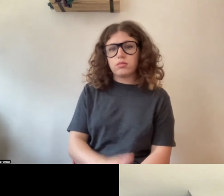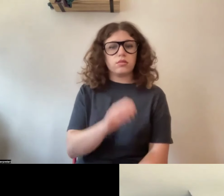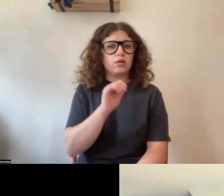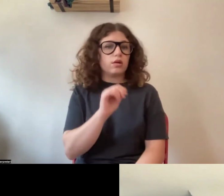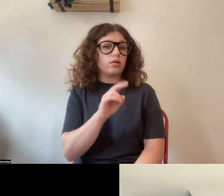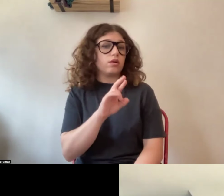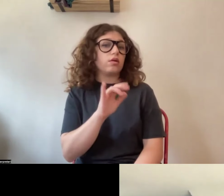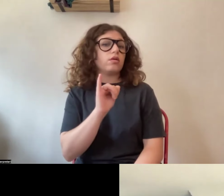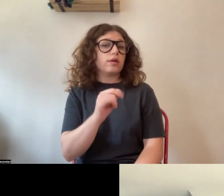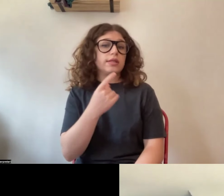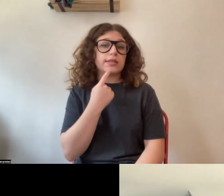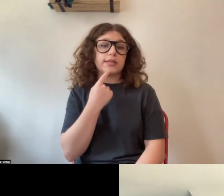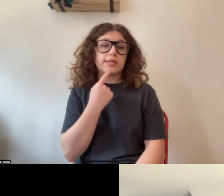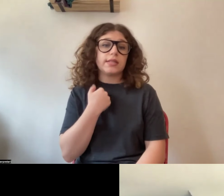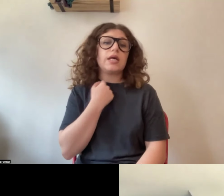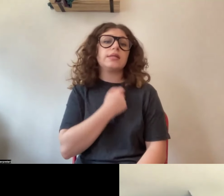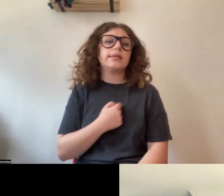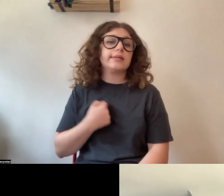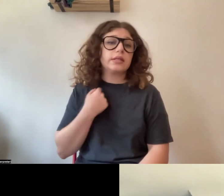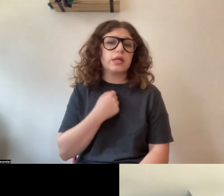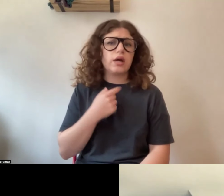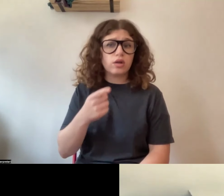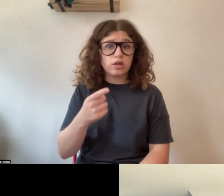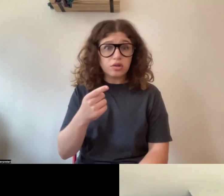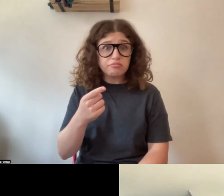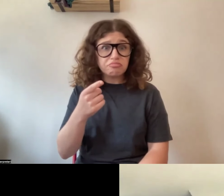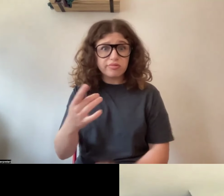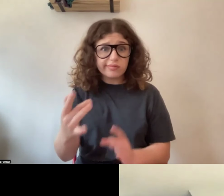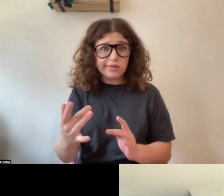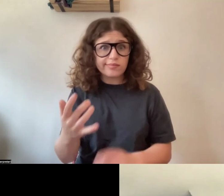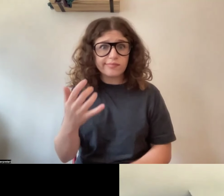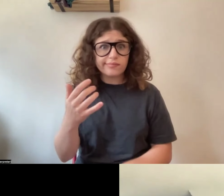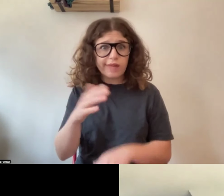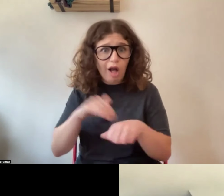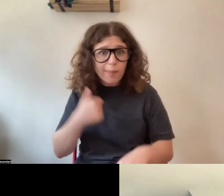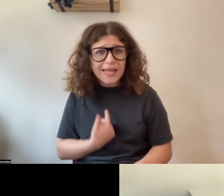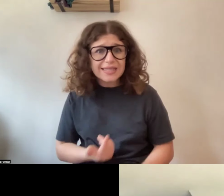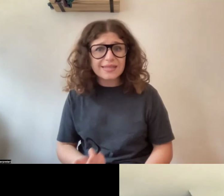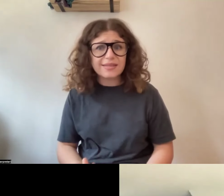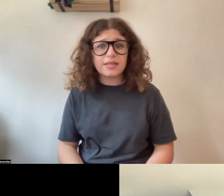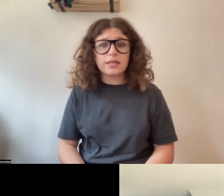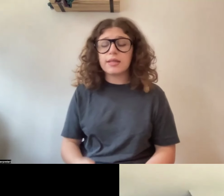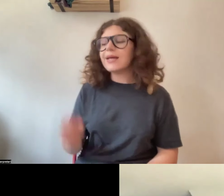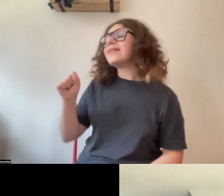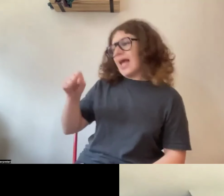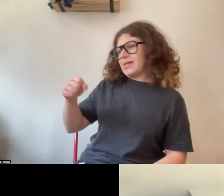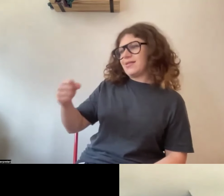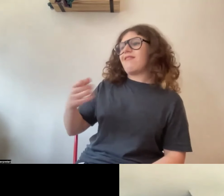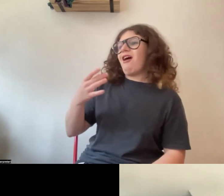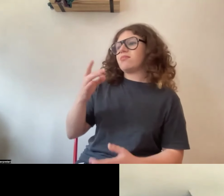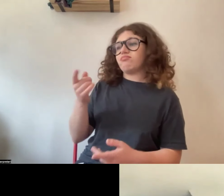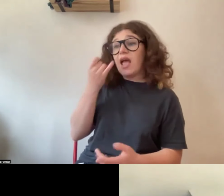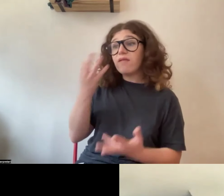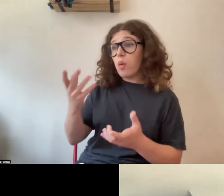Perdón, Carla, ¿me dijiste a I'm mí? sorry. Are you calling sorry. me? Yes. I just said if there's anything else you want to add to